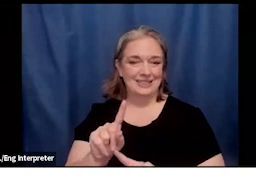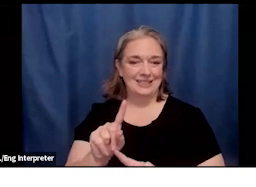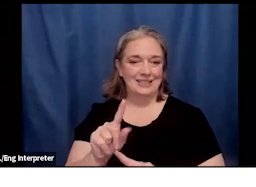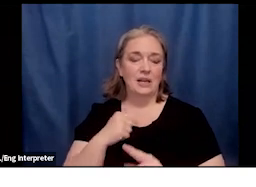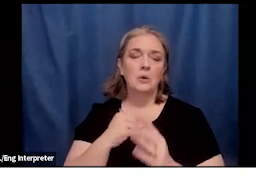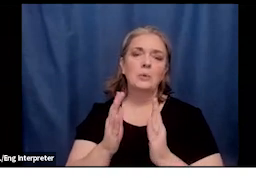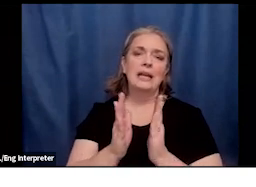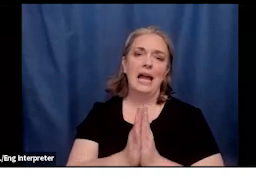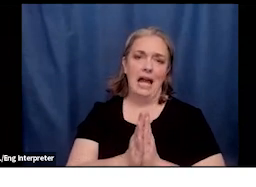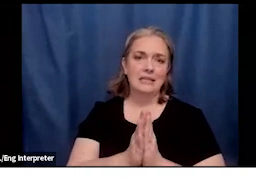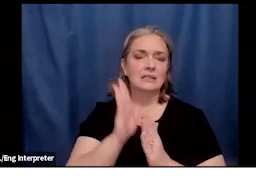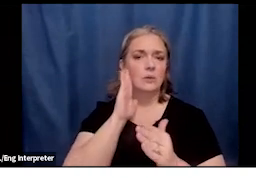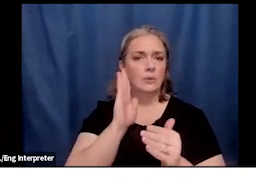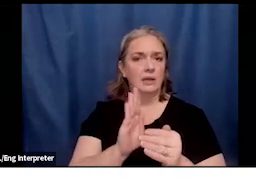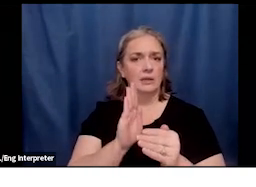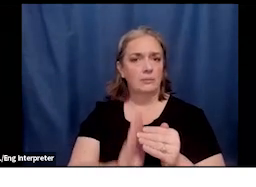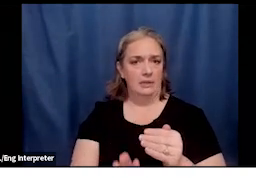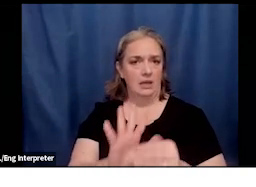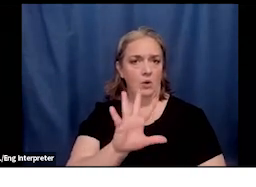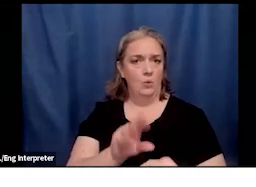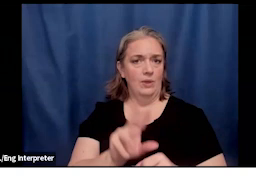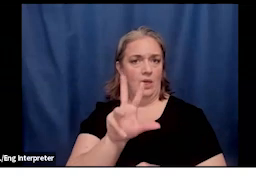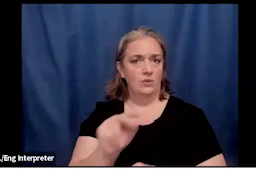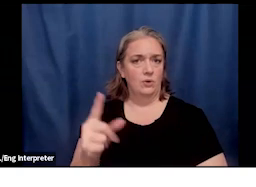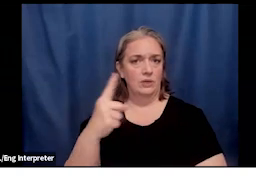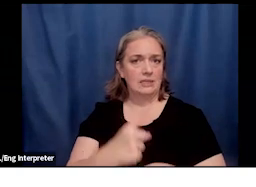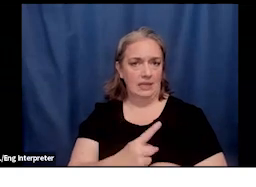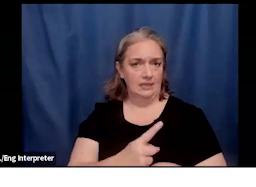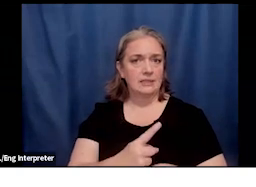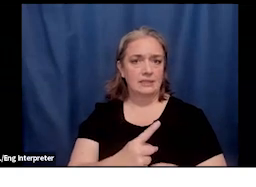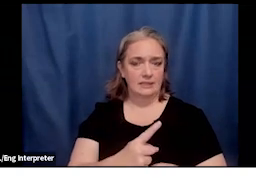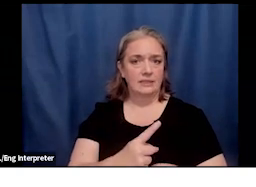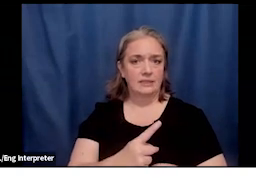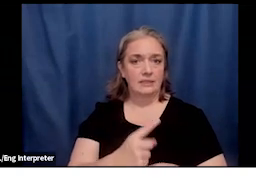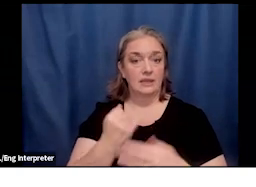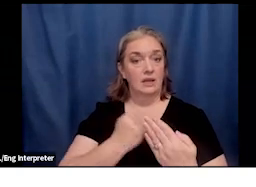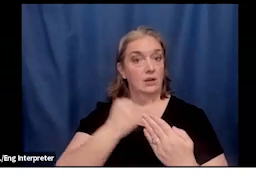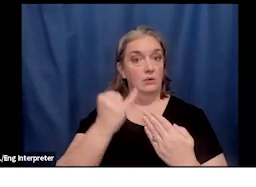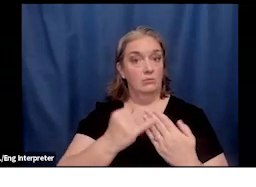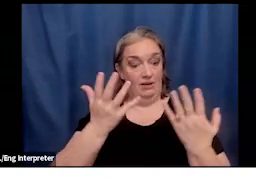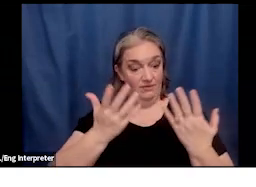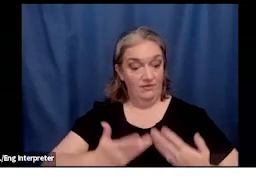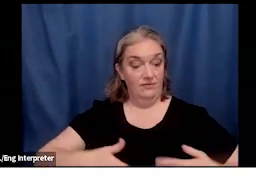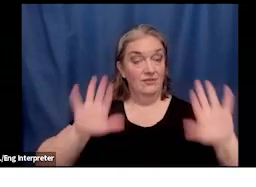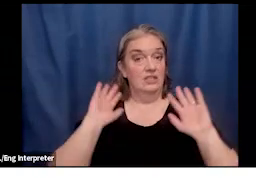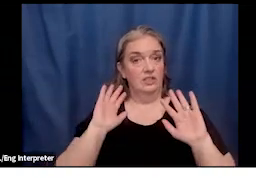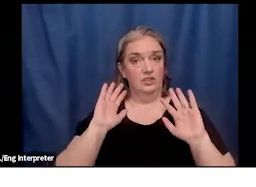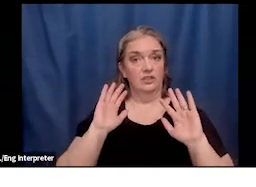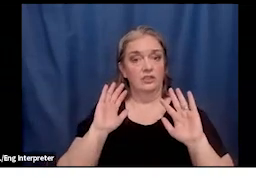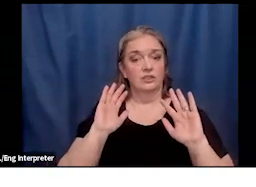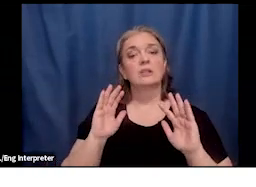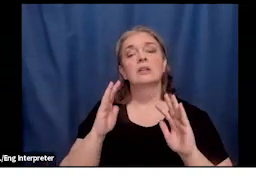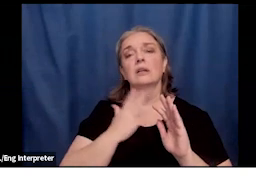that that is completed within 30 days of the project's final element, but no later